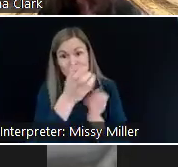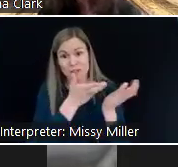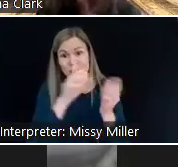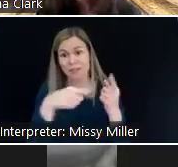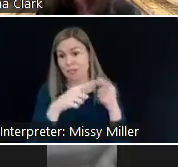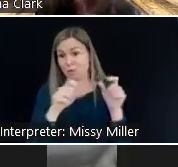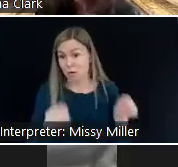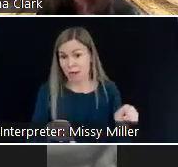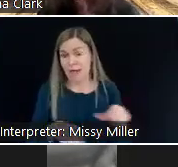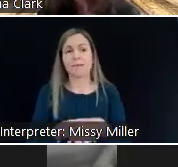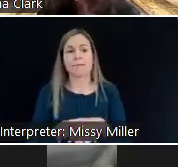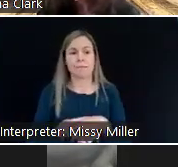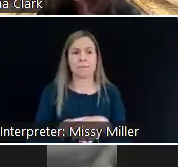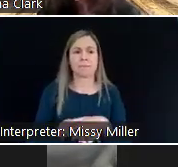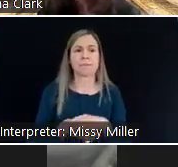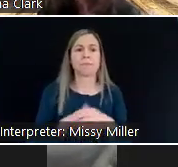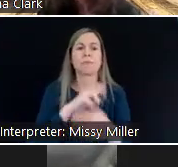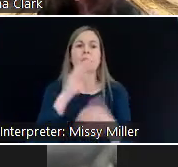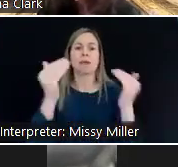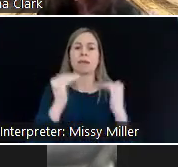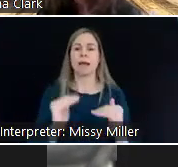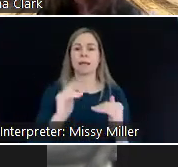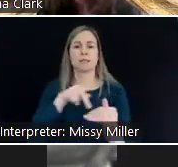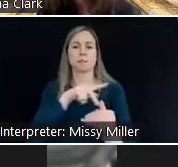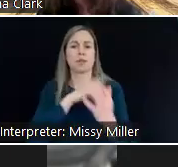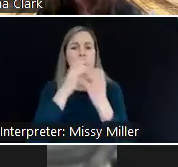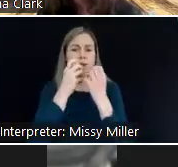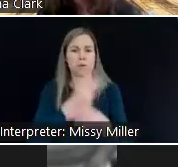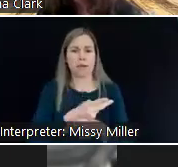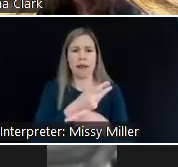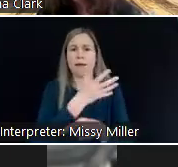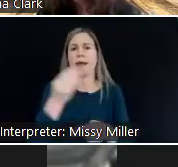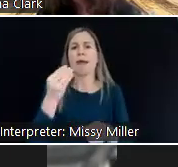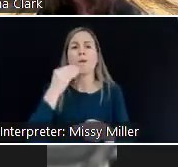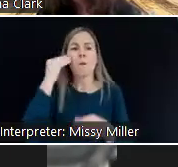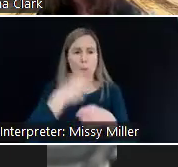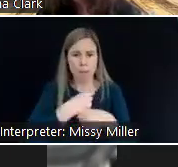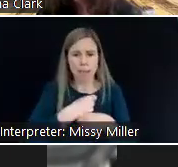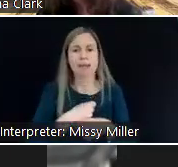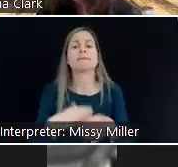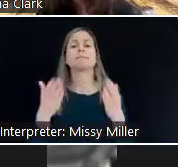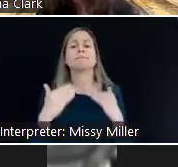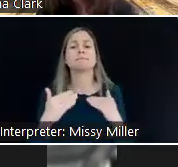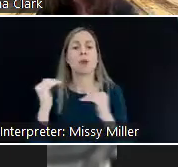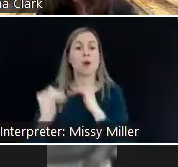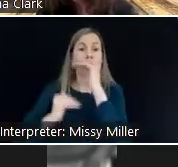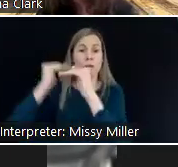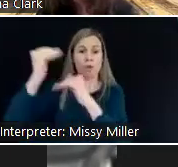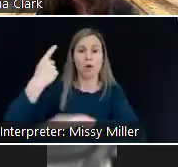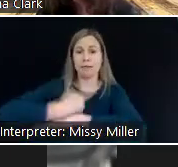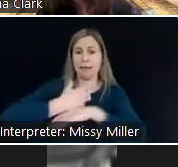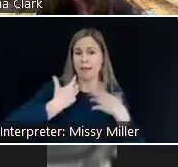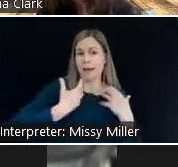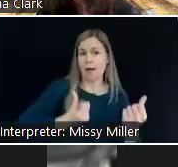do have personal care and homemaking in our waivers. We have adult day health care. So those individuals who might have